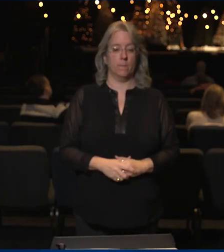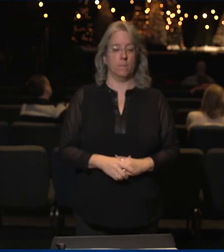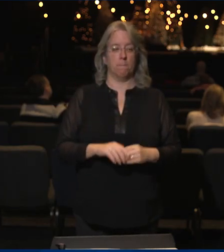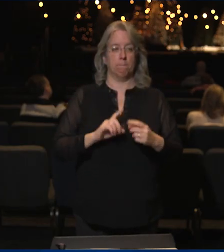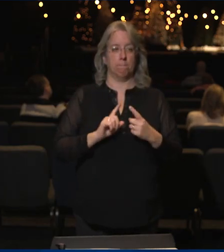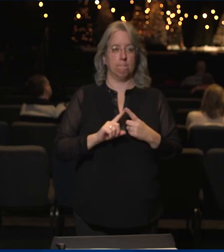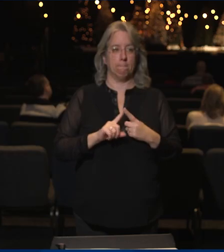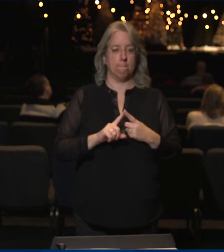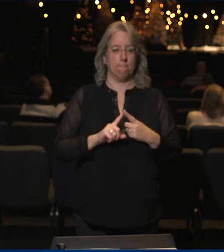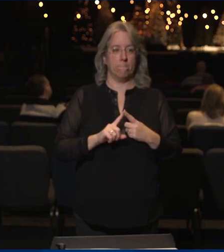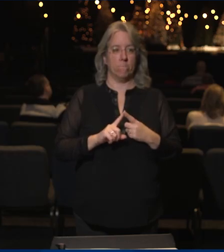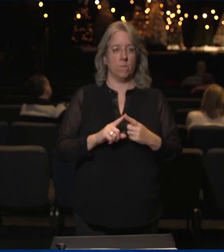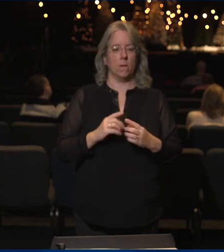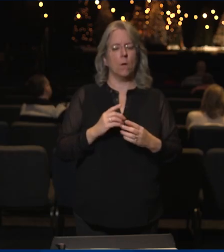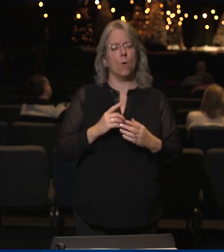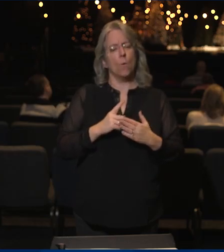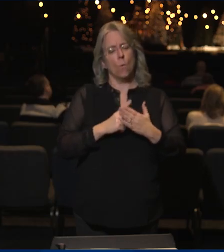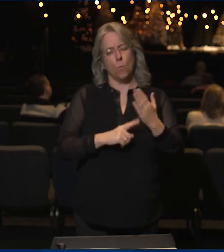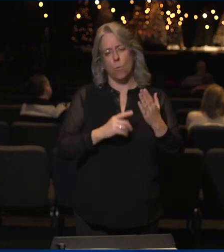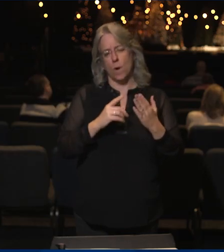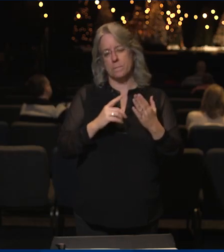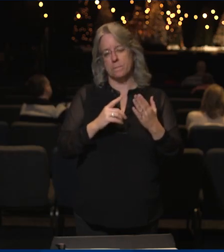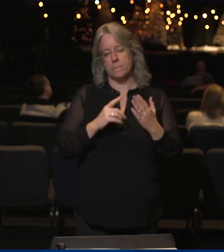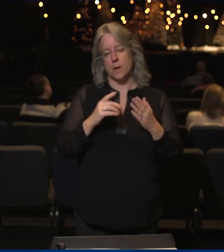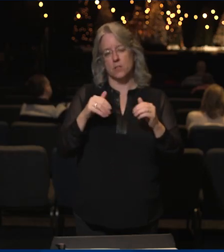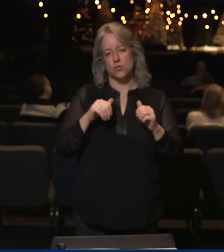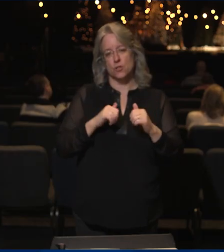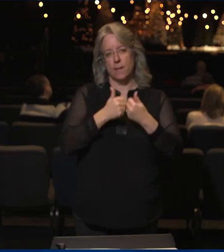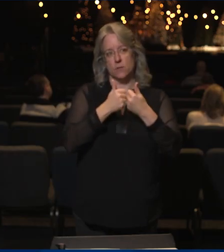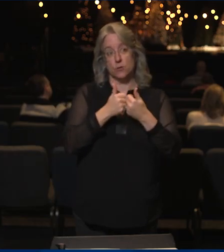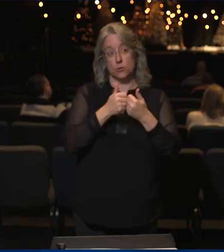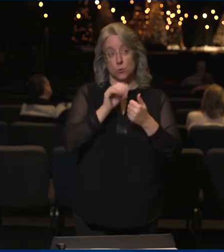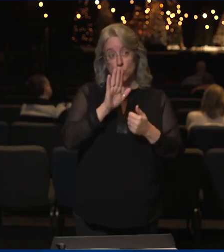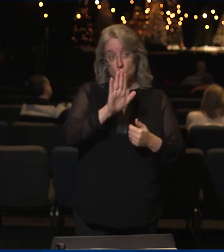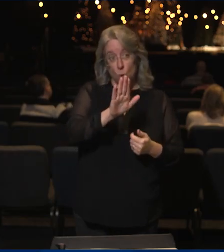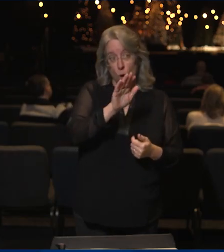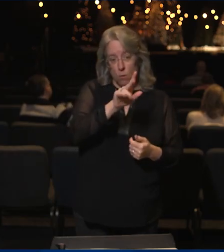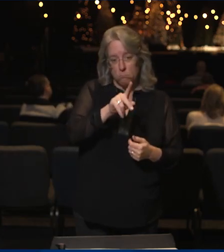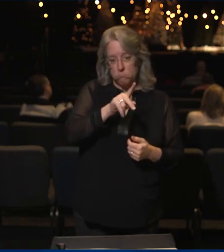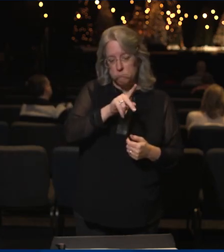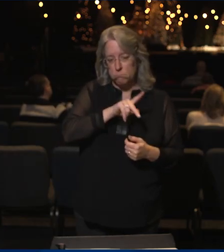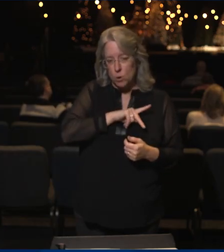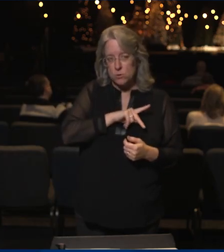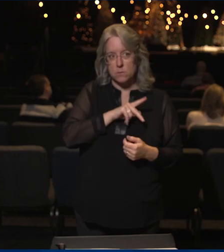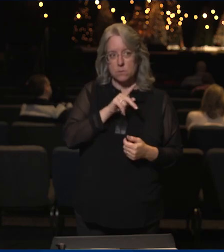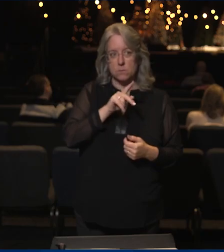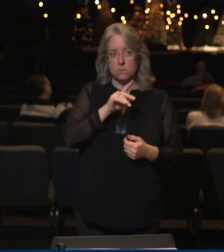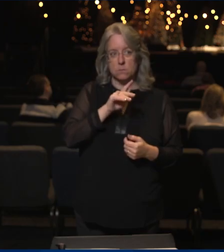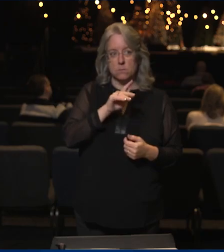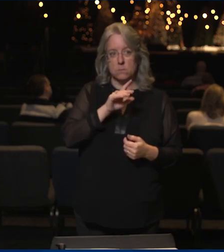personally that you can anticipate coming in 2024?